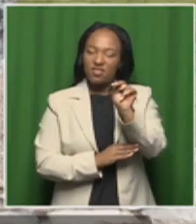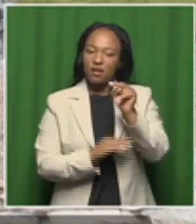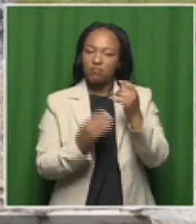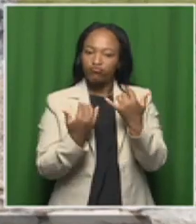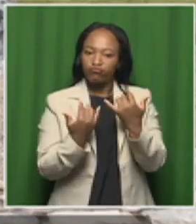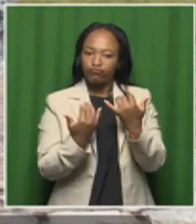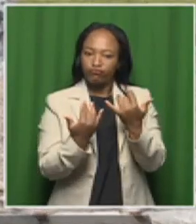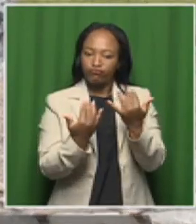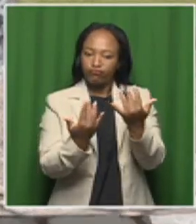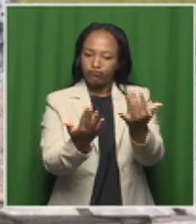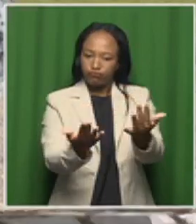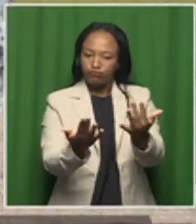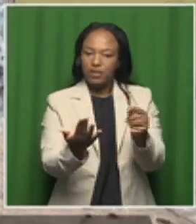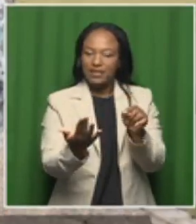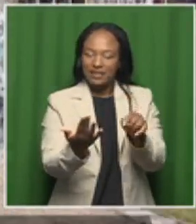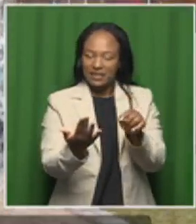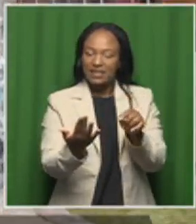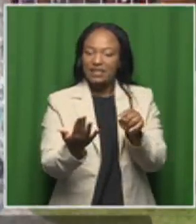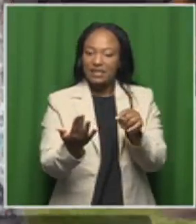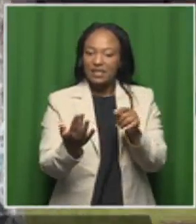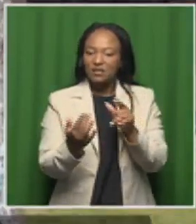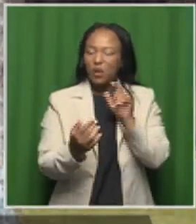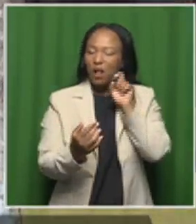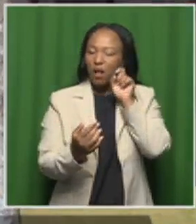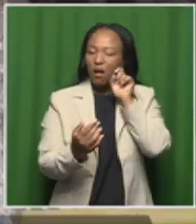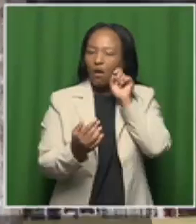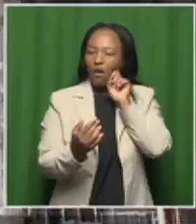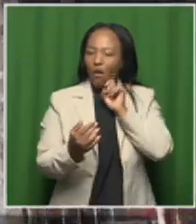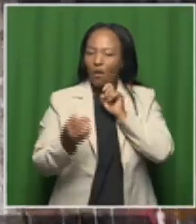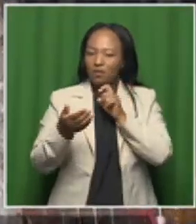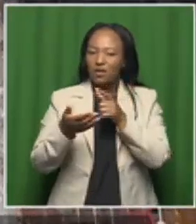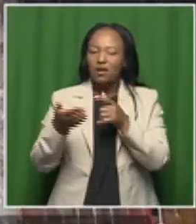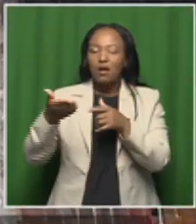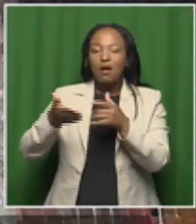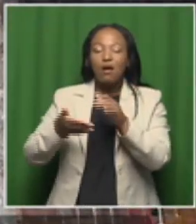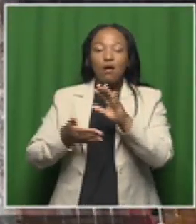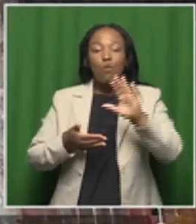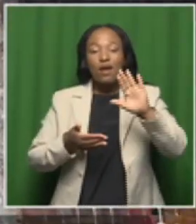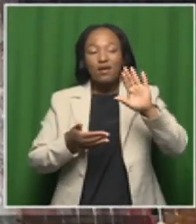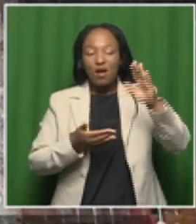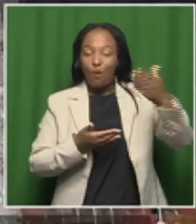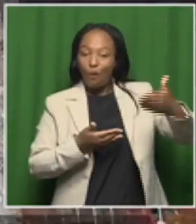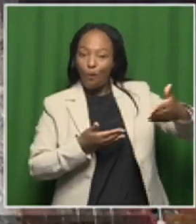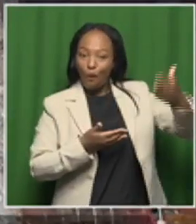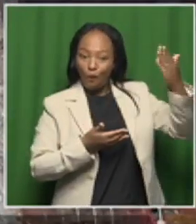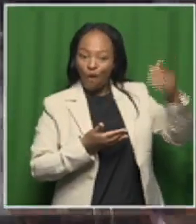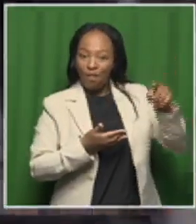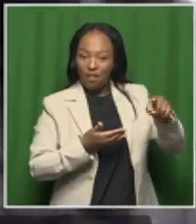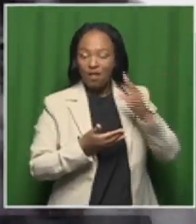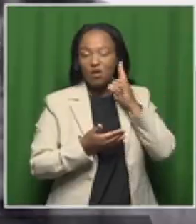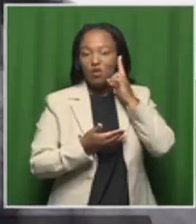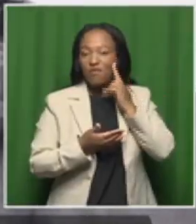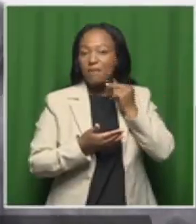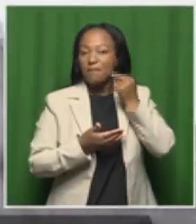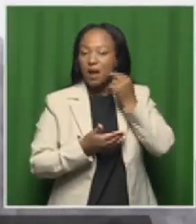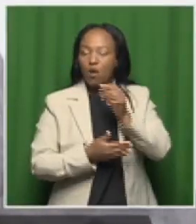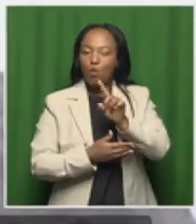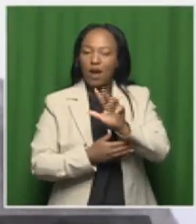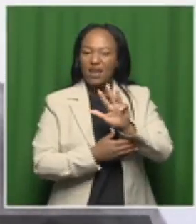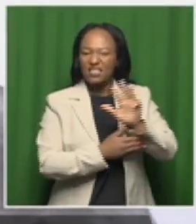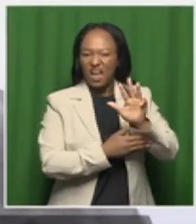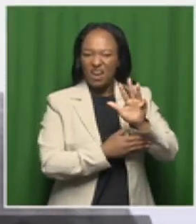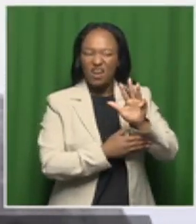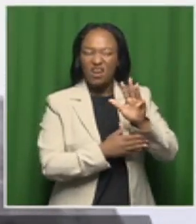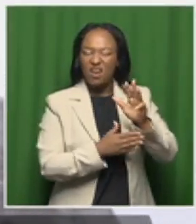including this remnant of the famed Berlin Wall that fell on November 9th, 1989. Or